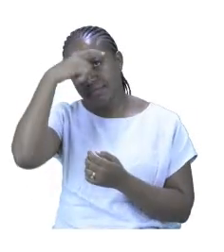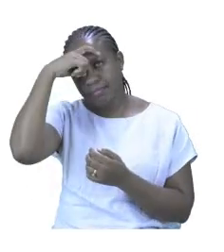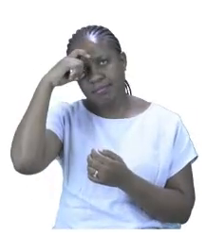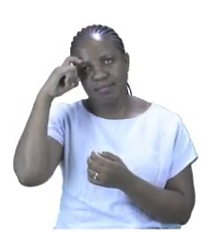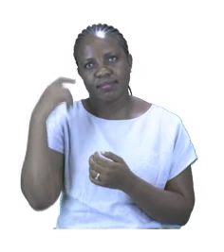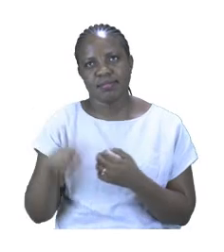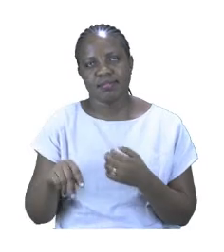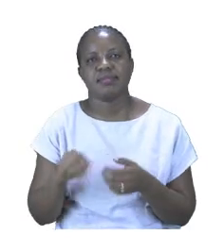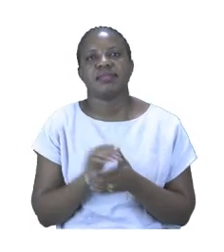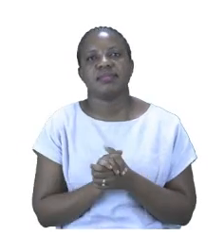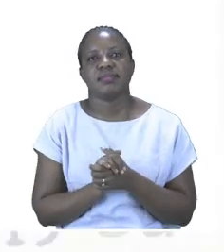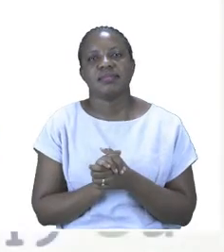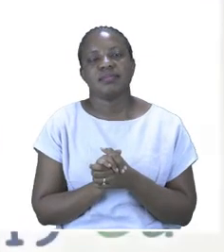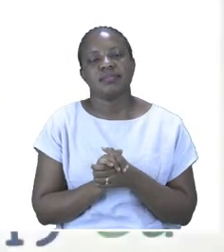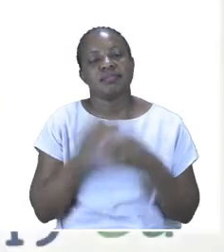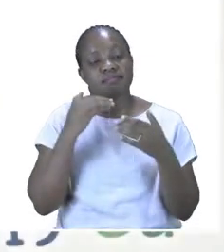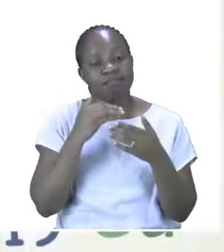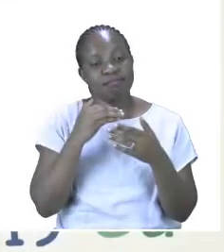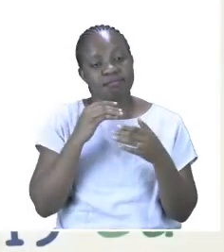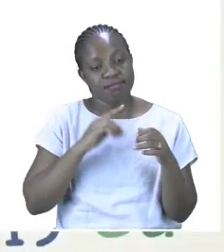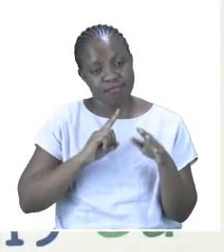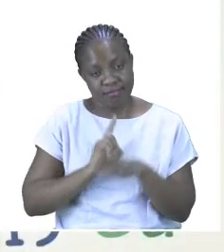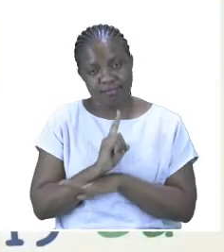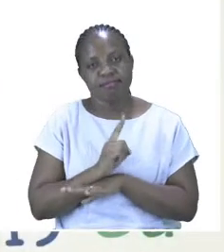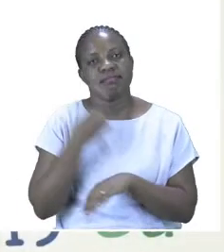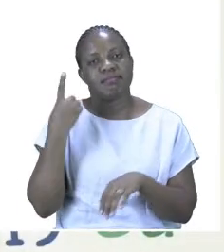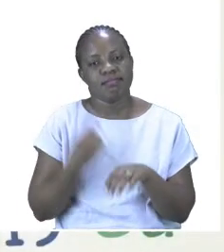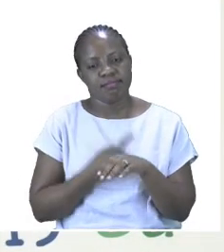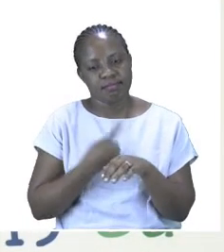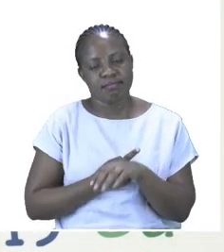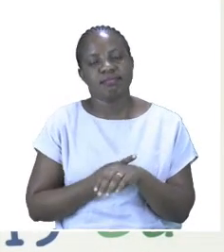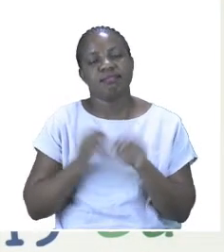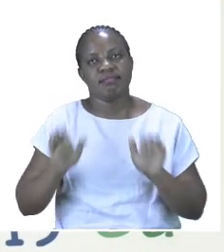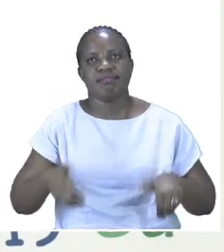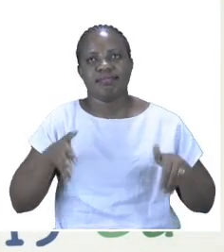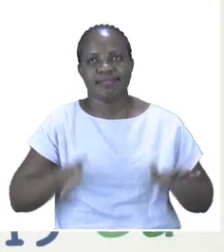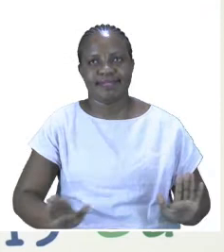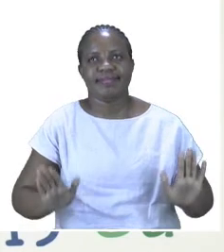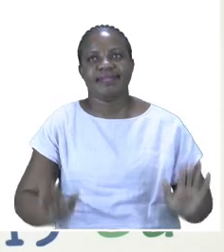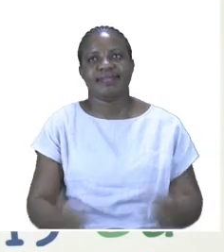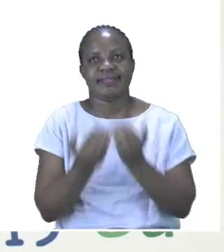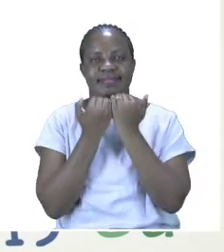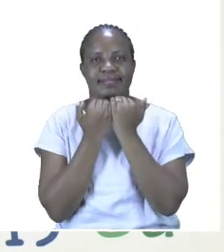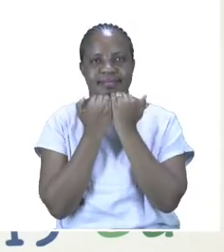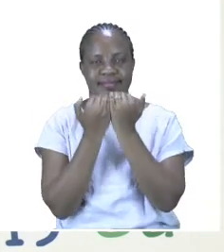Summer. But before we get into the lesson, boys and girls, it's very important for us